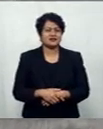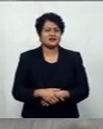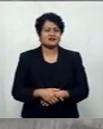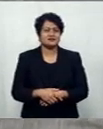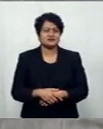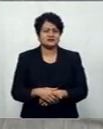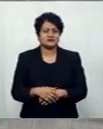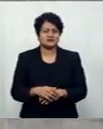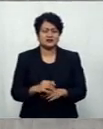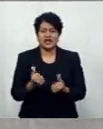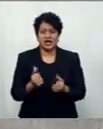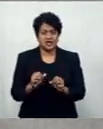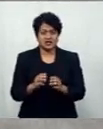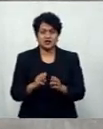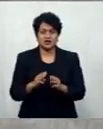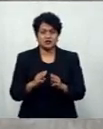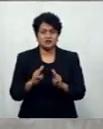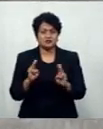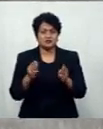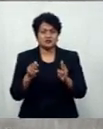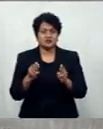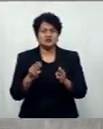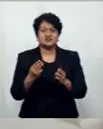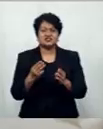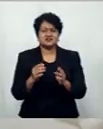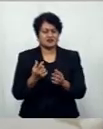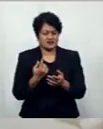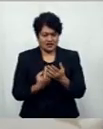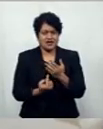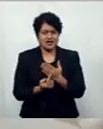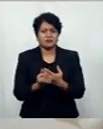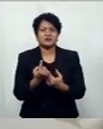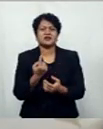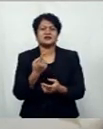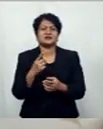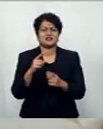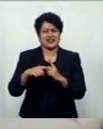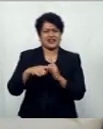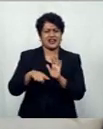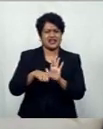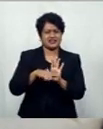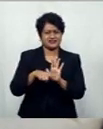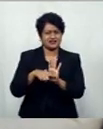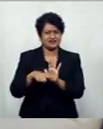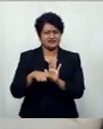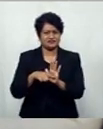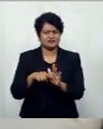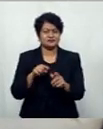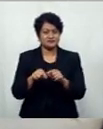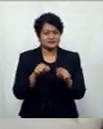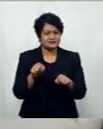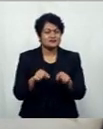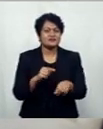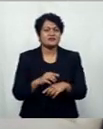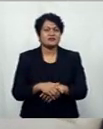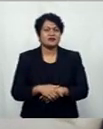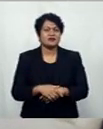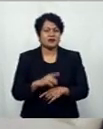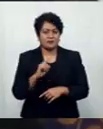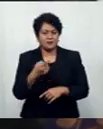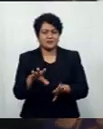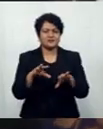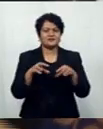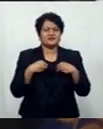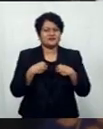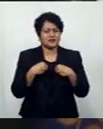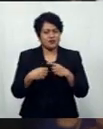industry, people do get negative feedback. So we cannot stop the criticism, but we just take it in a positive way and